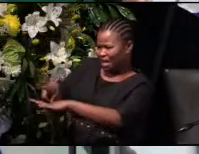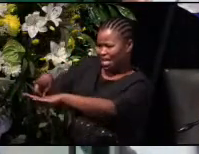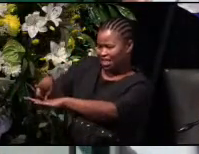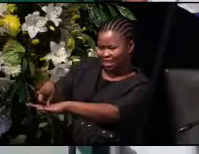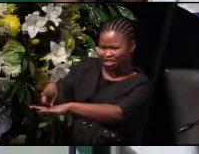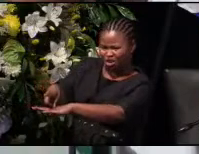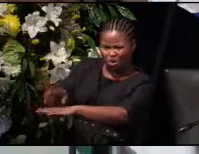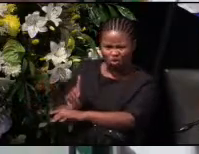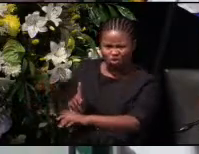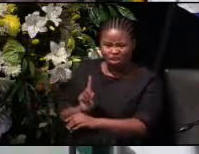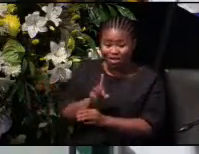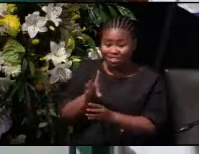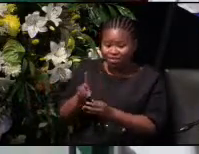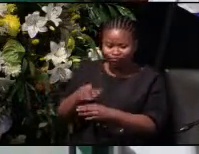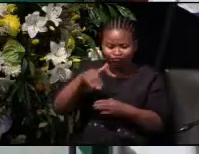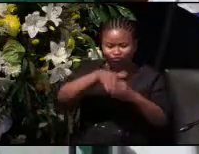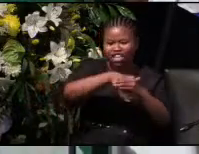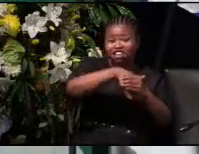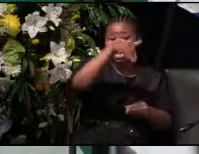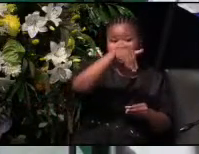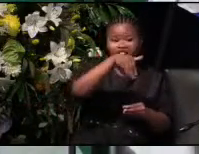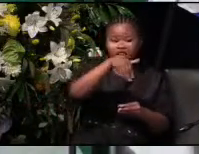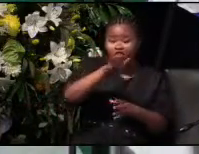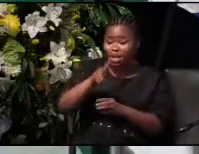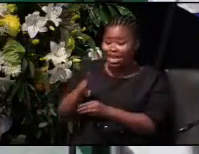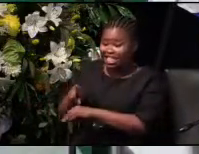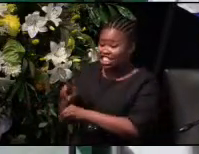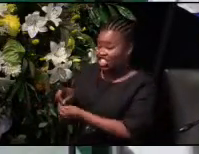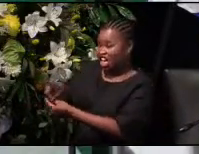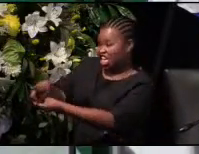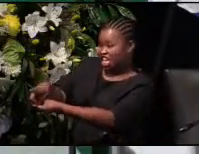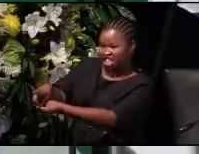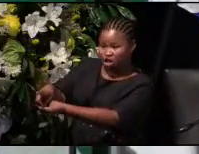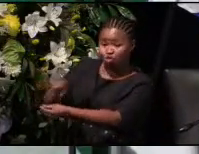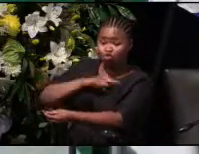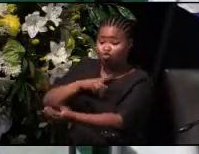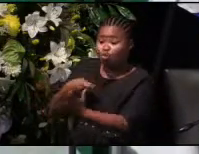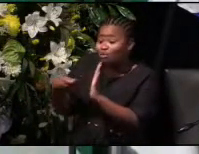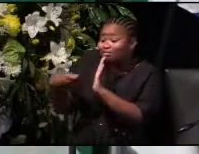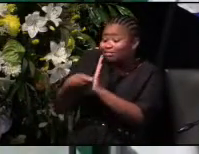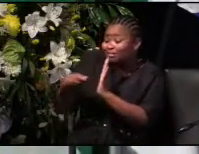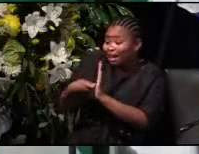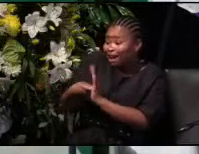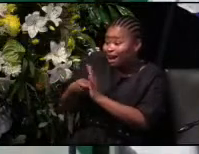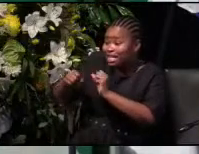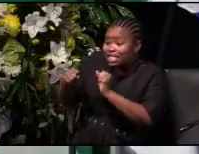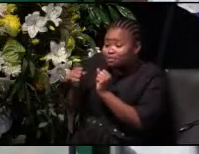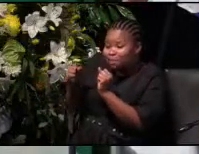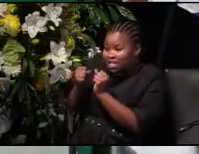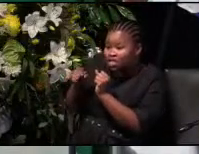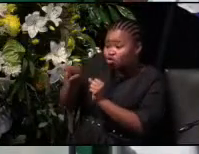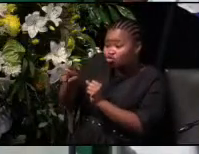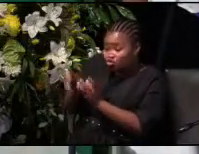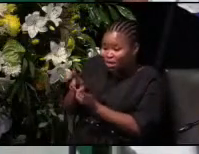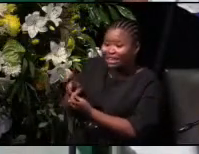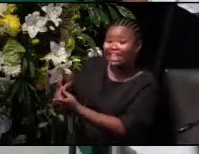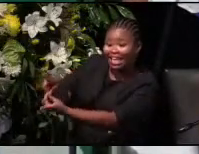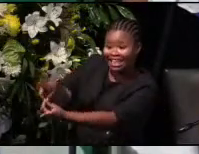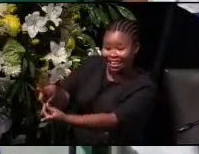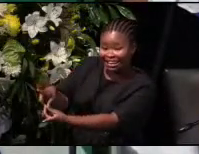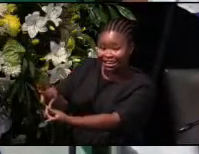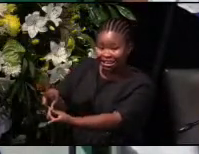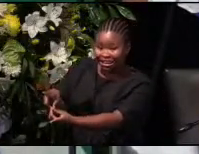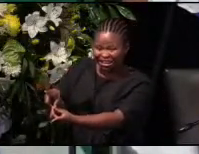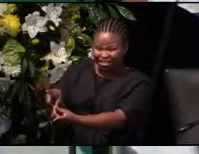you don't get elected to be a delegate you buy space to be a delegate